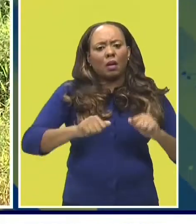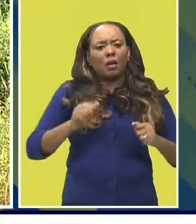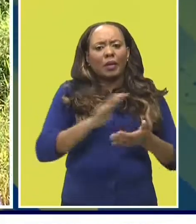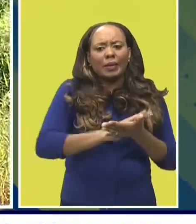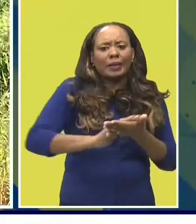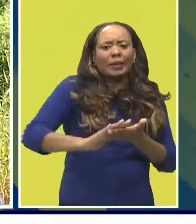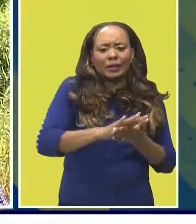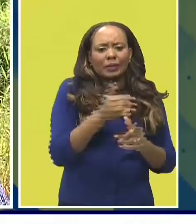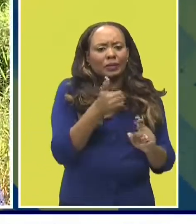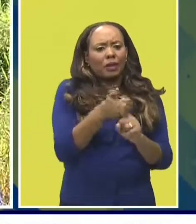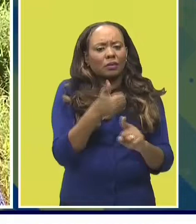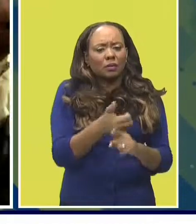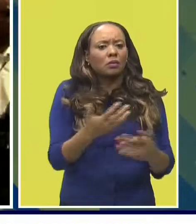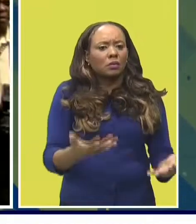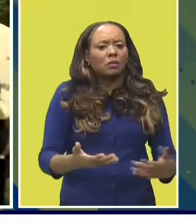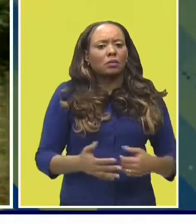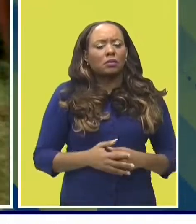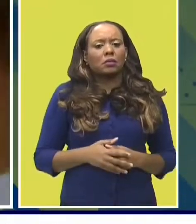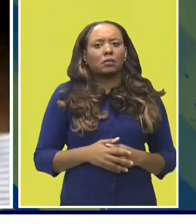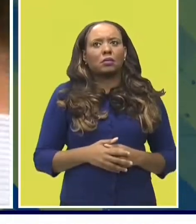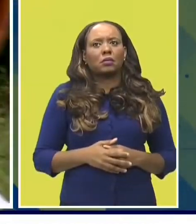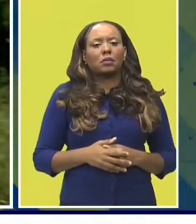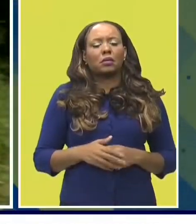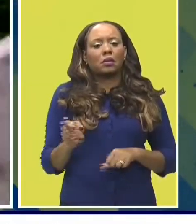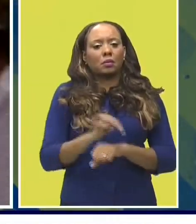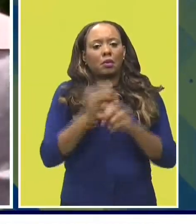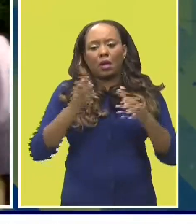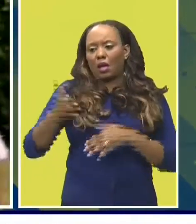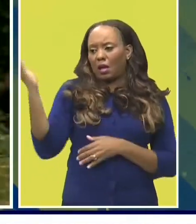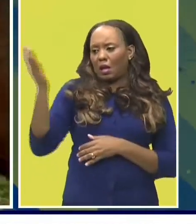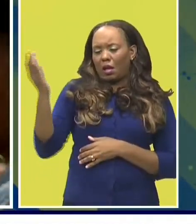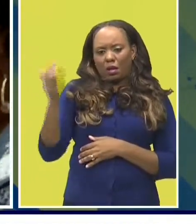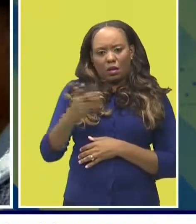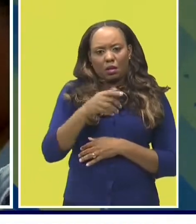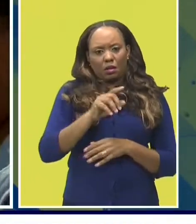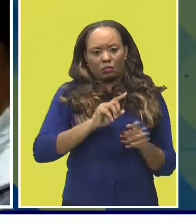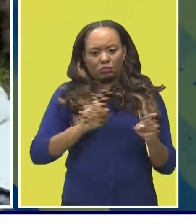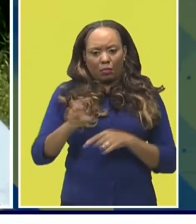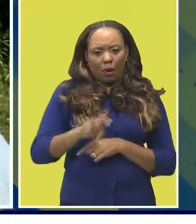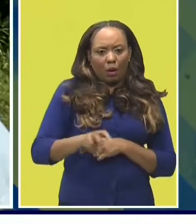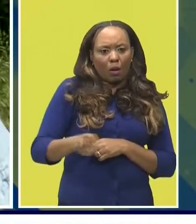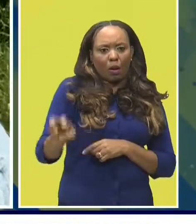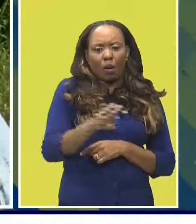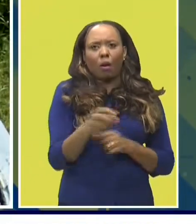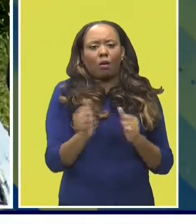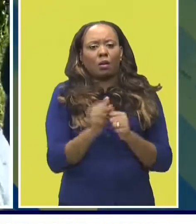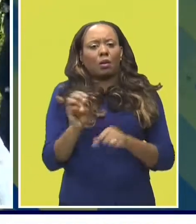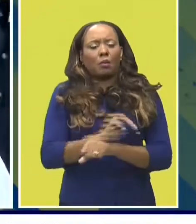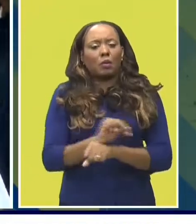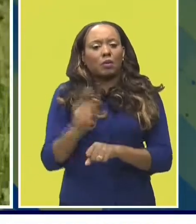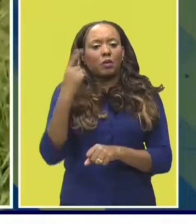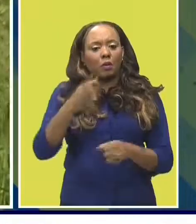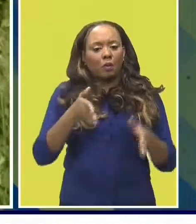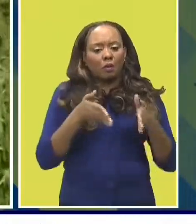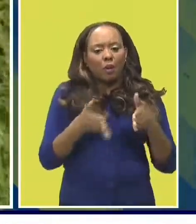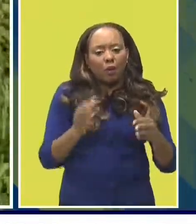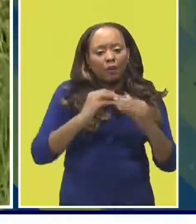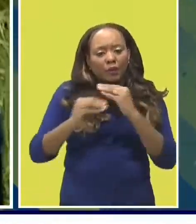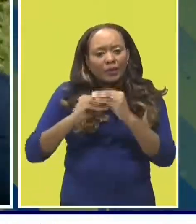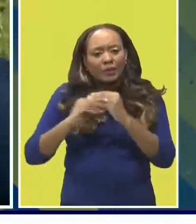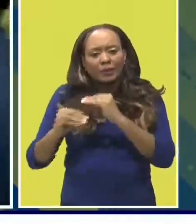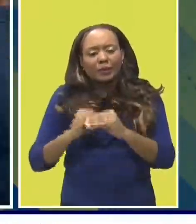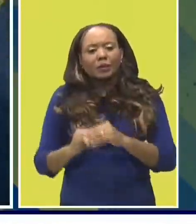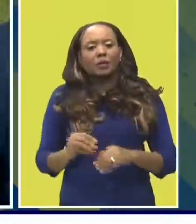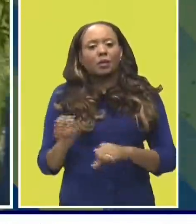themselves. Minister Ford was speaking to the media on the sidelines of a tour with officials from the Ministry of Transport, Works and Maintenance. Minister